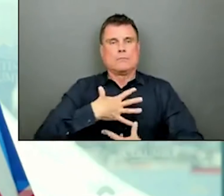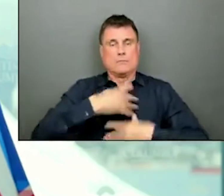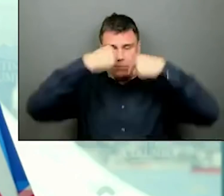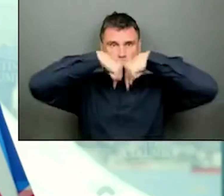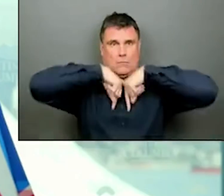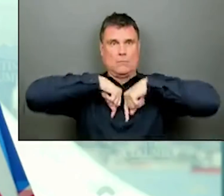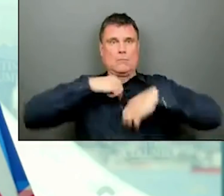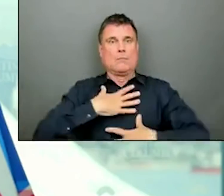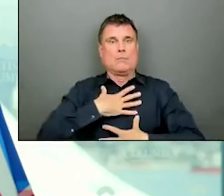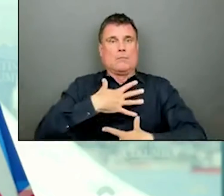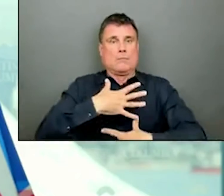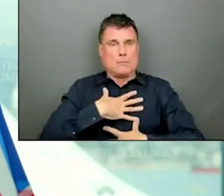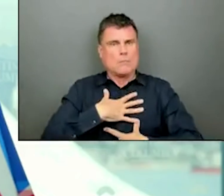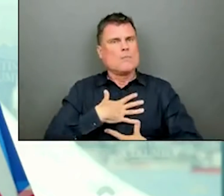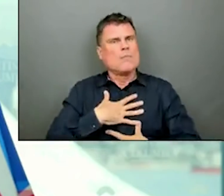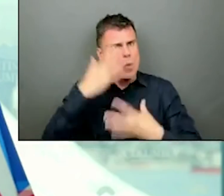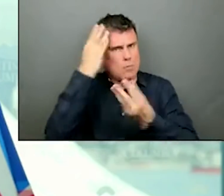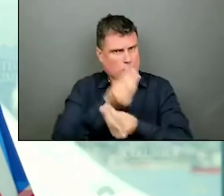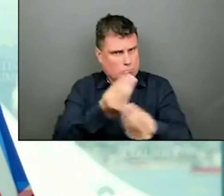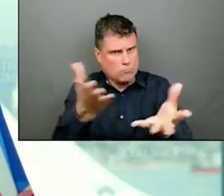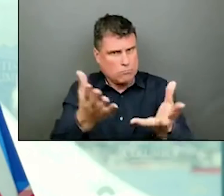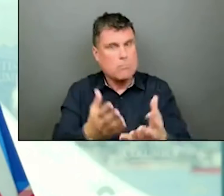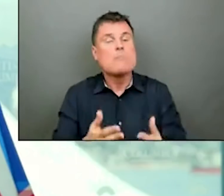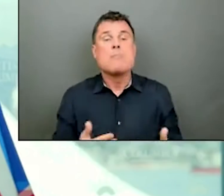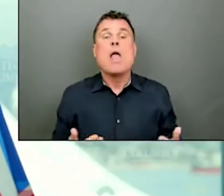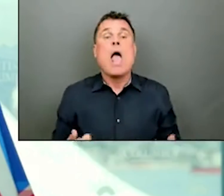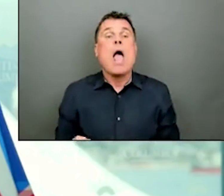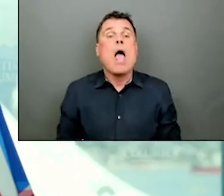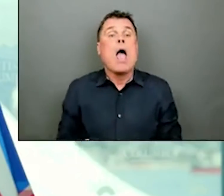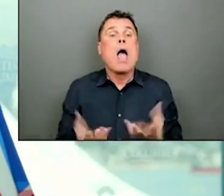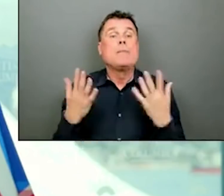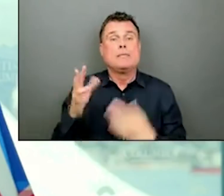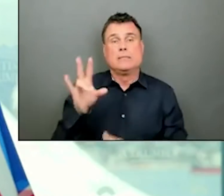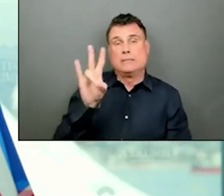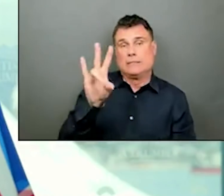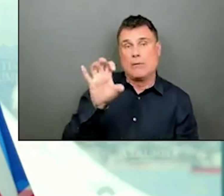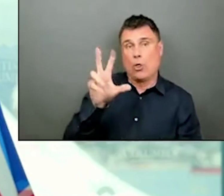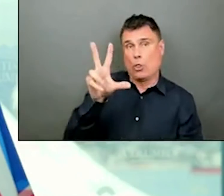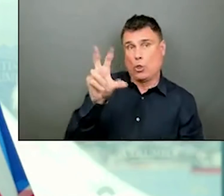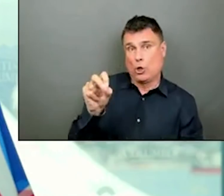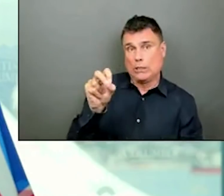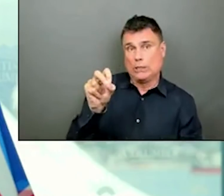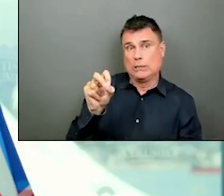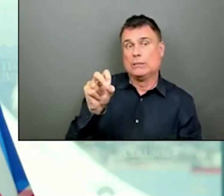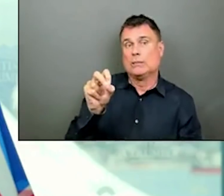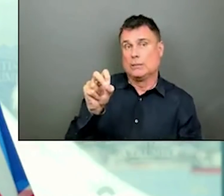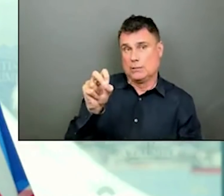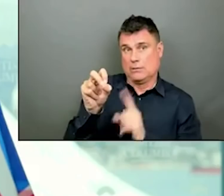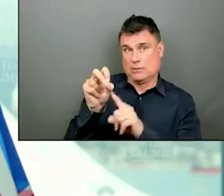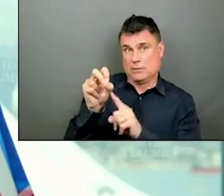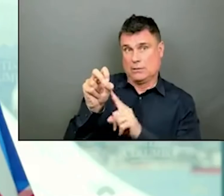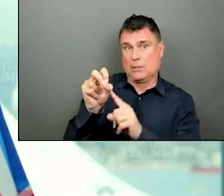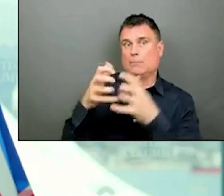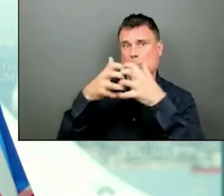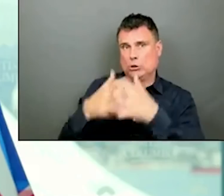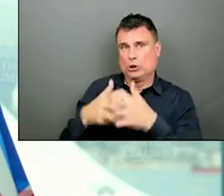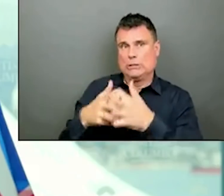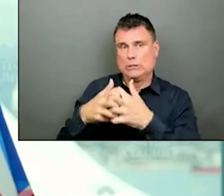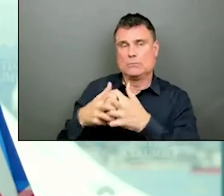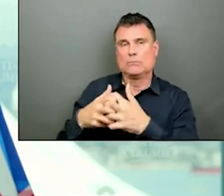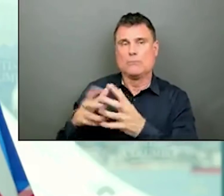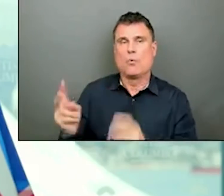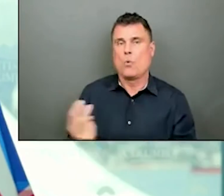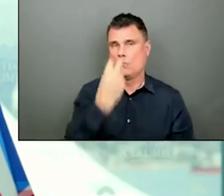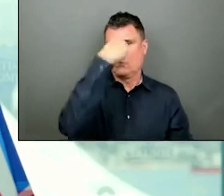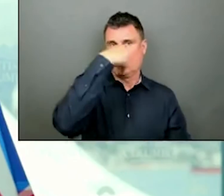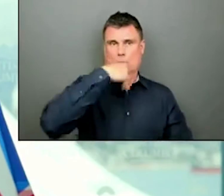the record. Our total in-service ventilators in BC are 730. We have quite a few more ventilators